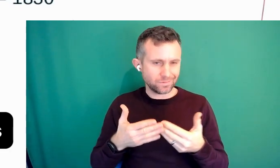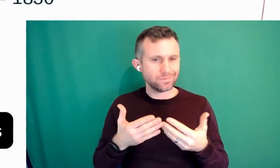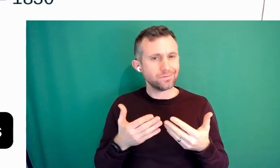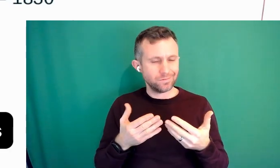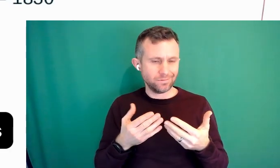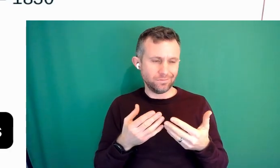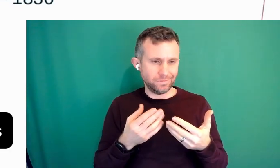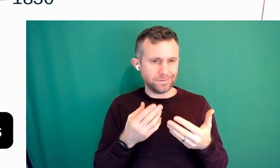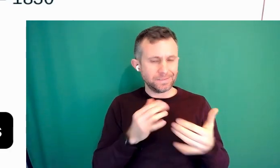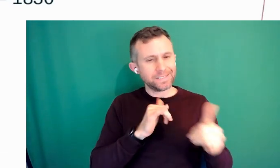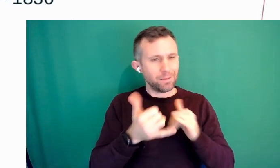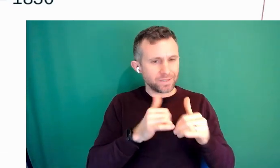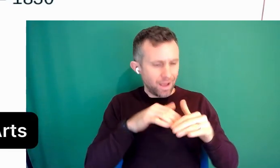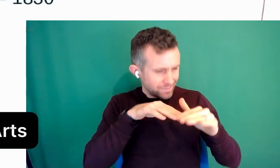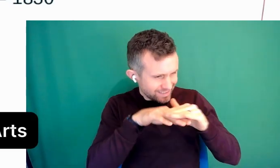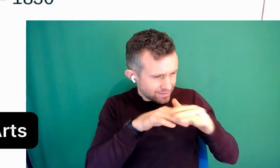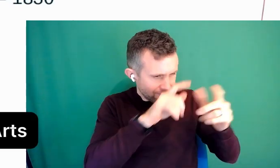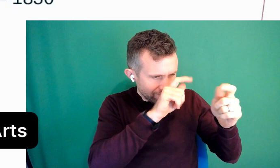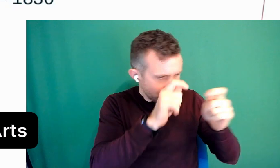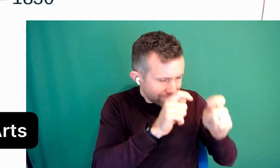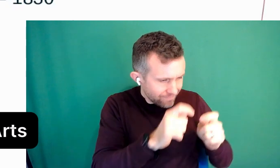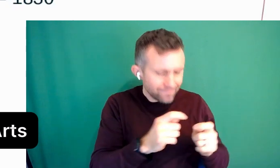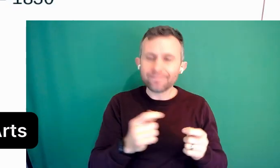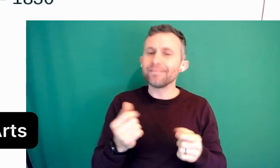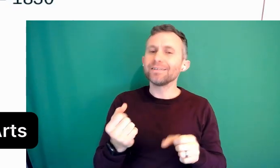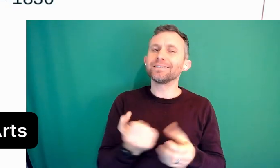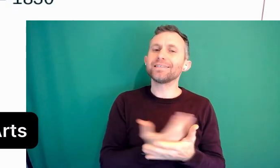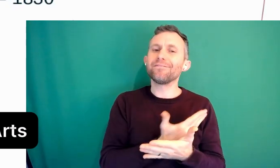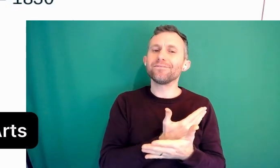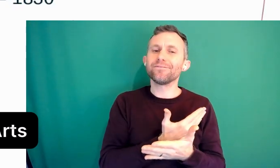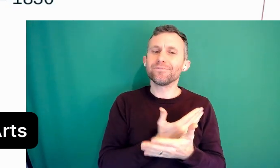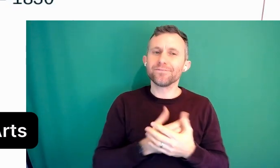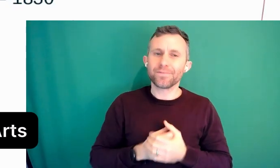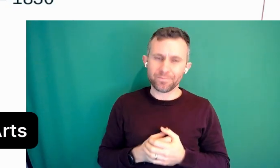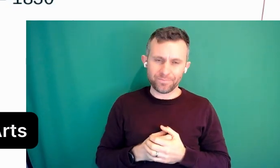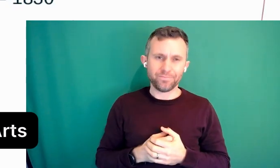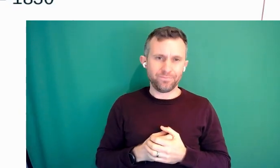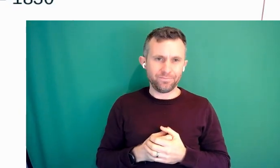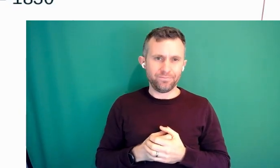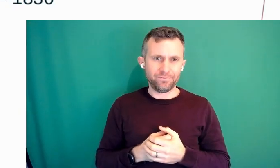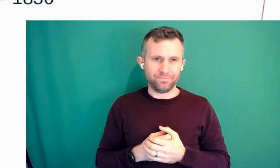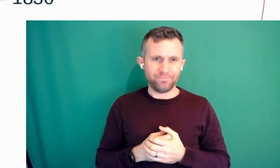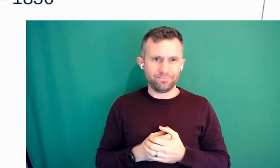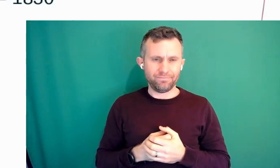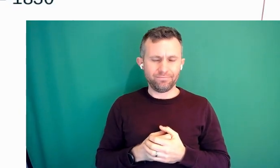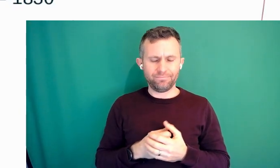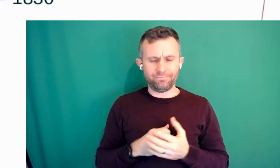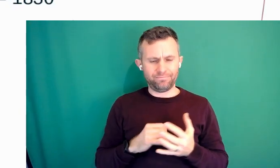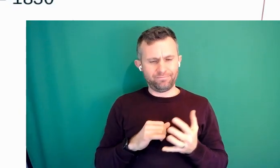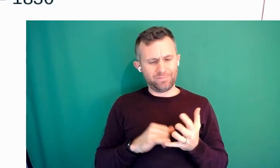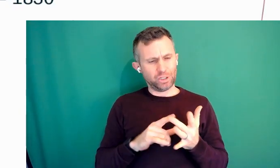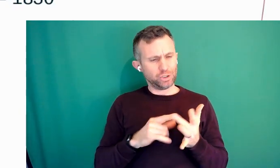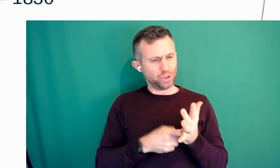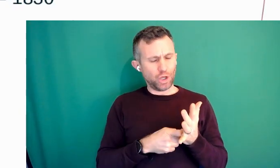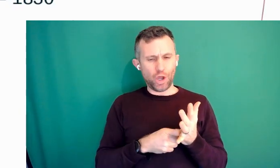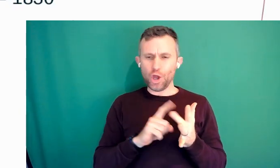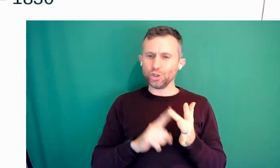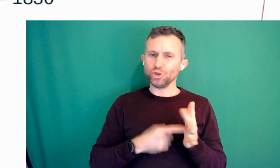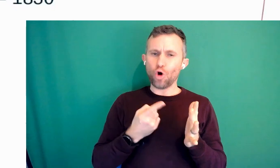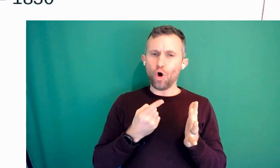best portrait artists of the era and the president of the Royal Academy of Arts, but also Soane's friend and